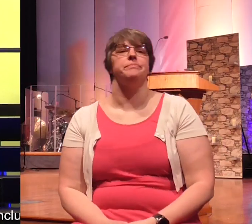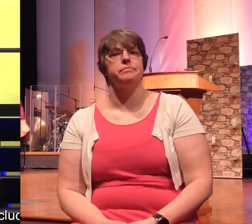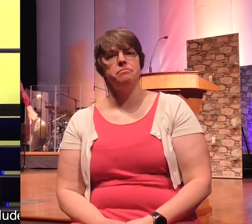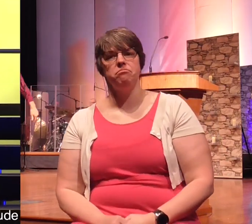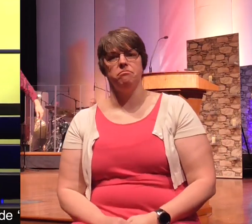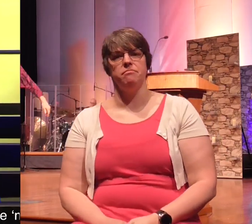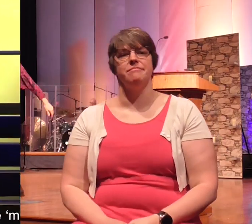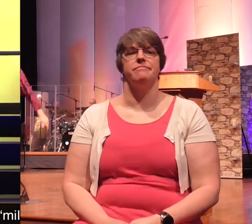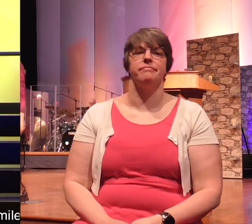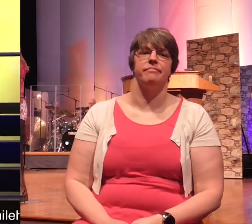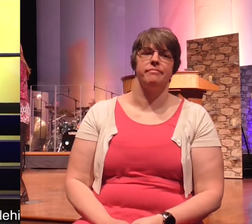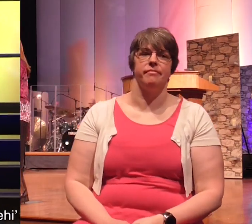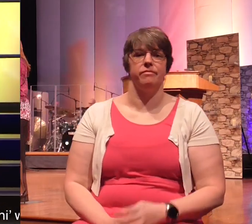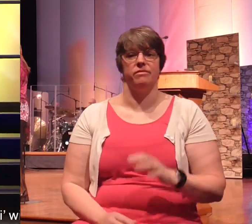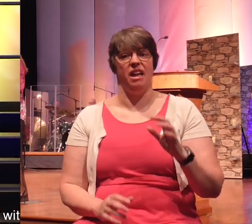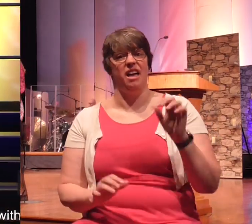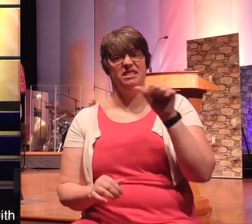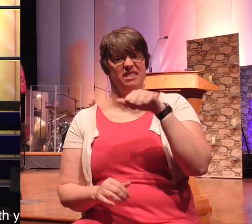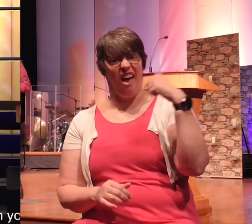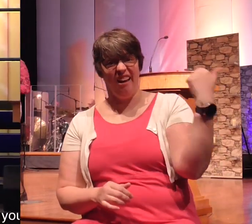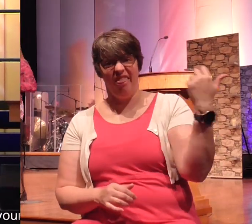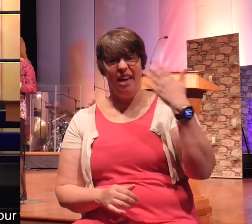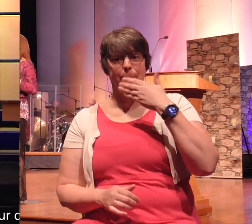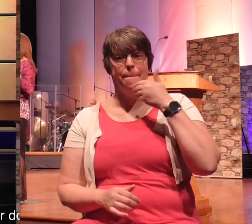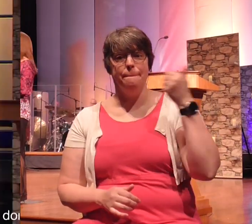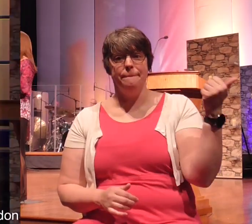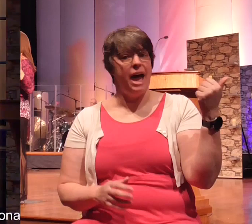There's nothing greater or